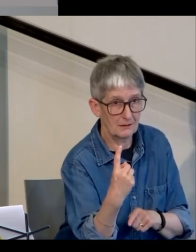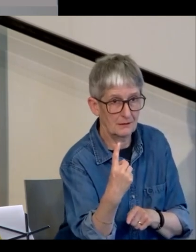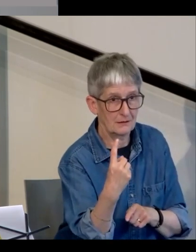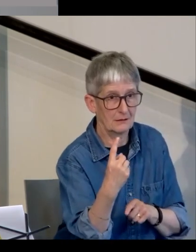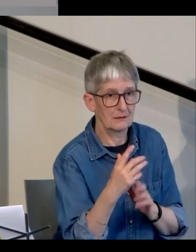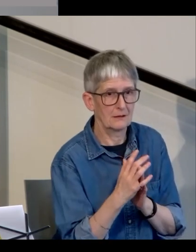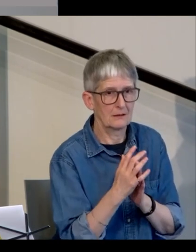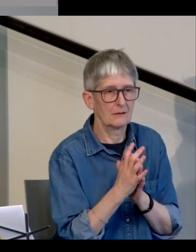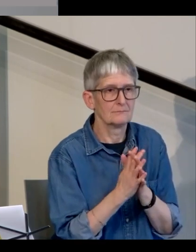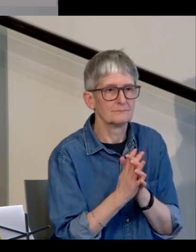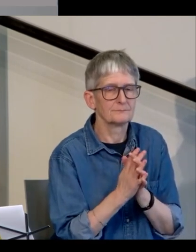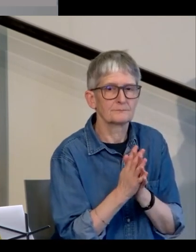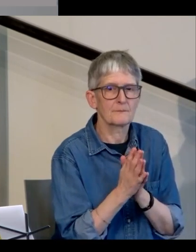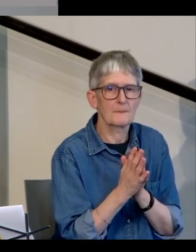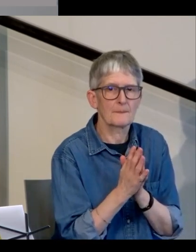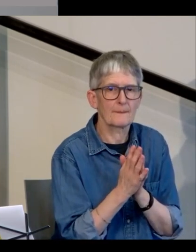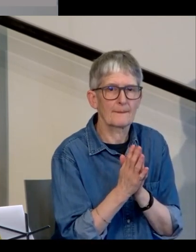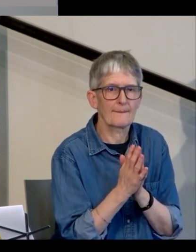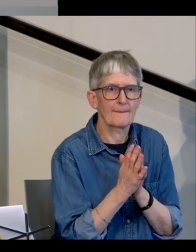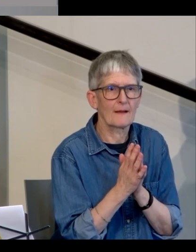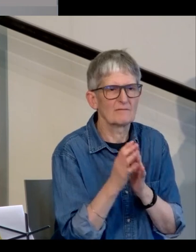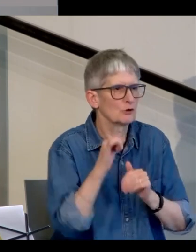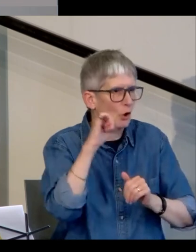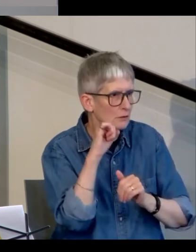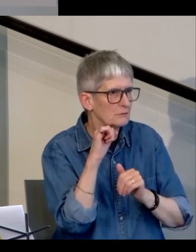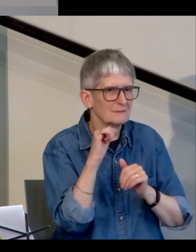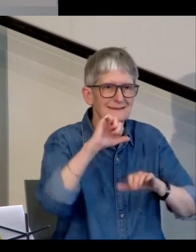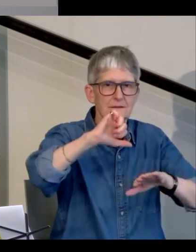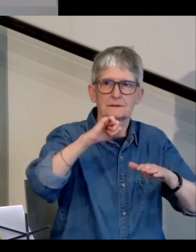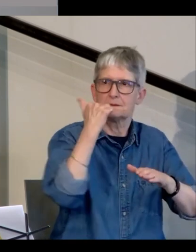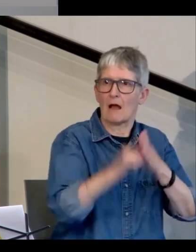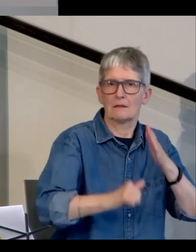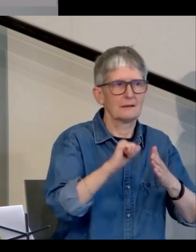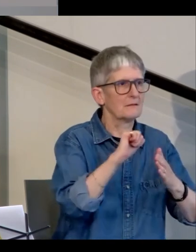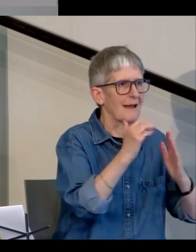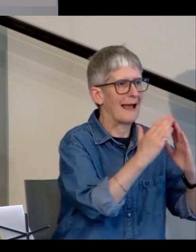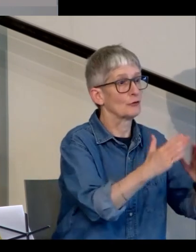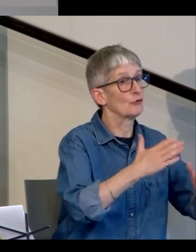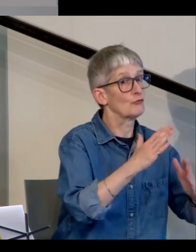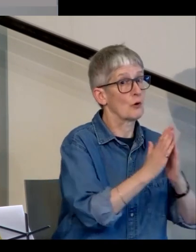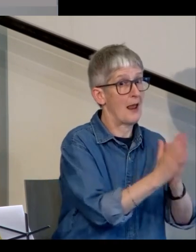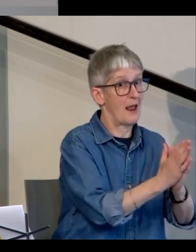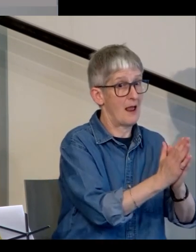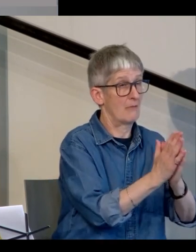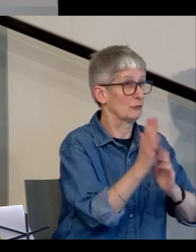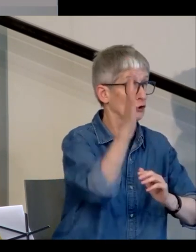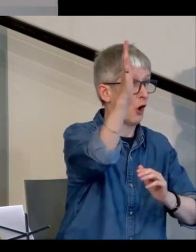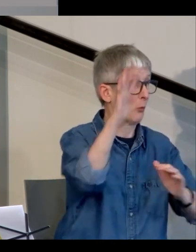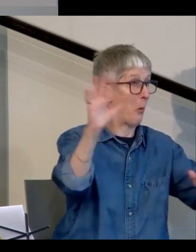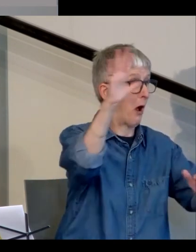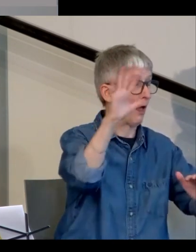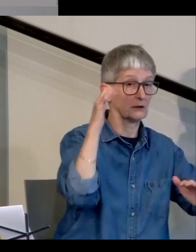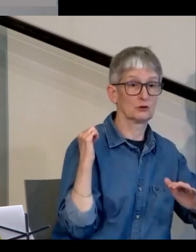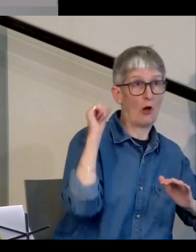deer stalker, actually. And he started a house of prayer 30 years ago in the wilds of Scotland.